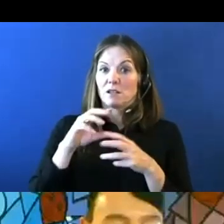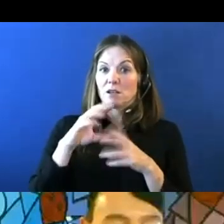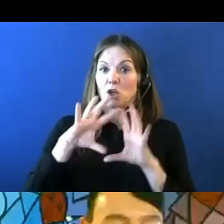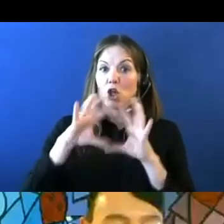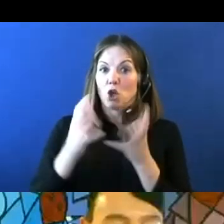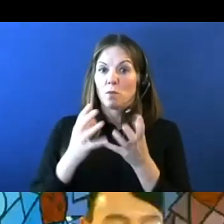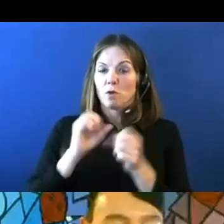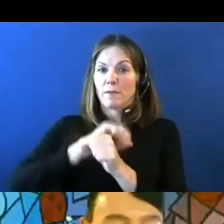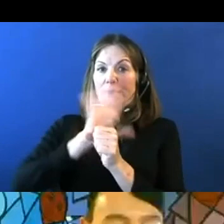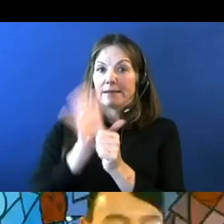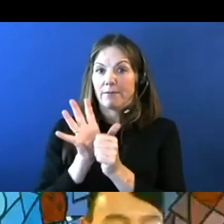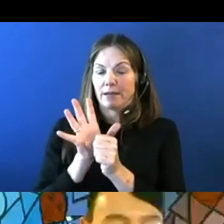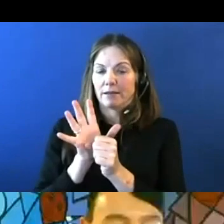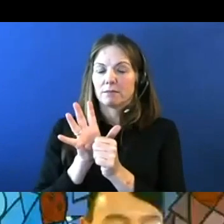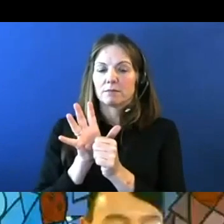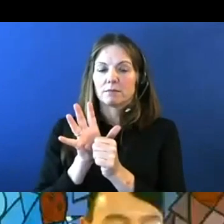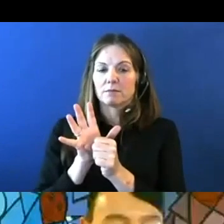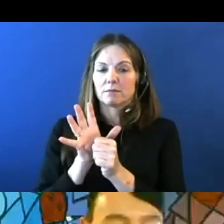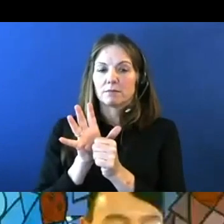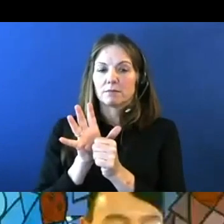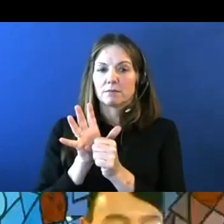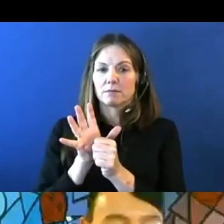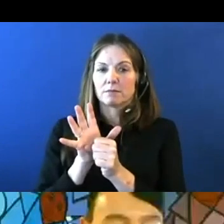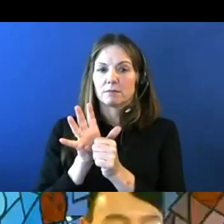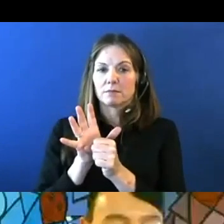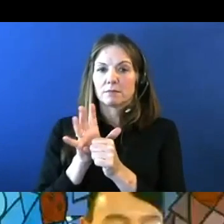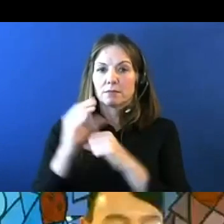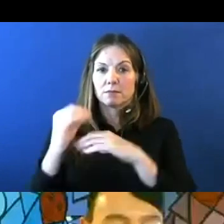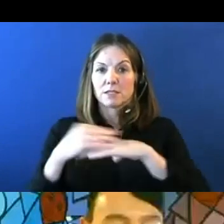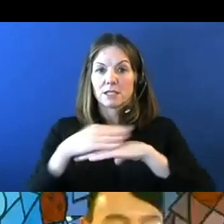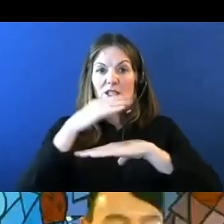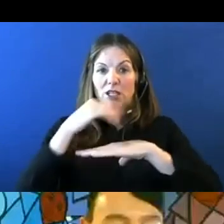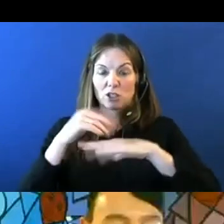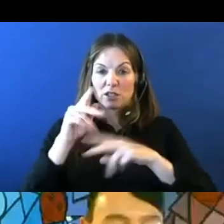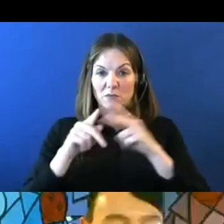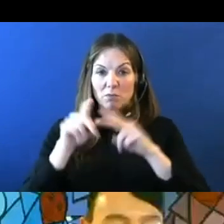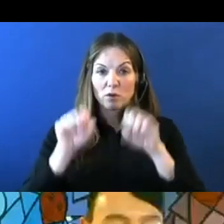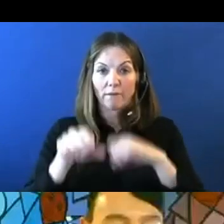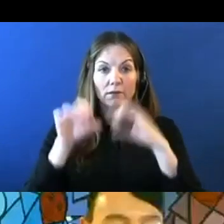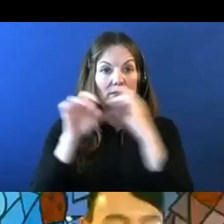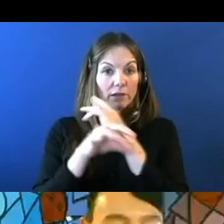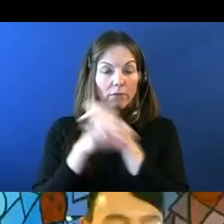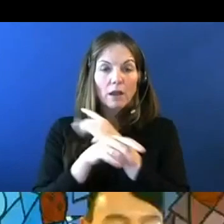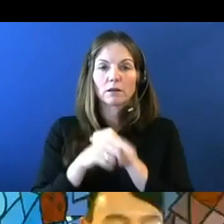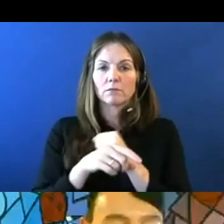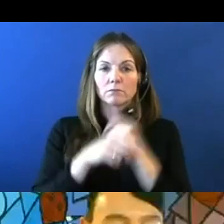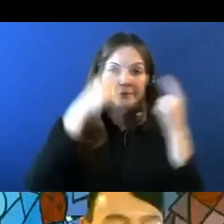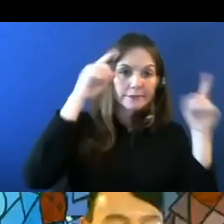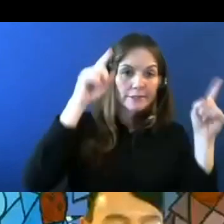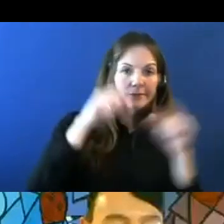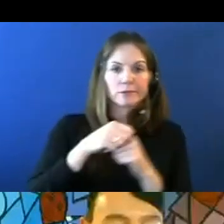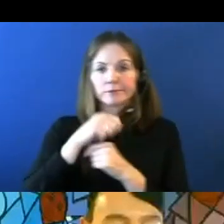the Indigenous population were able to say what works and what doesn't work for them. So when the public